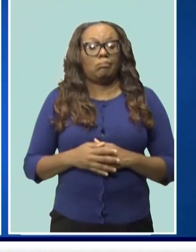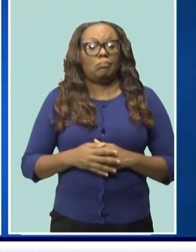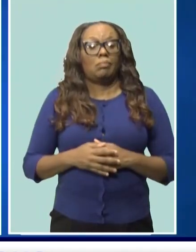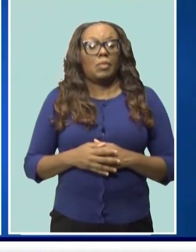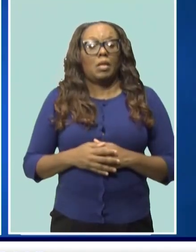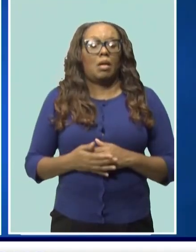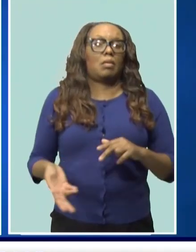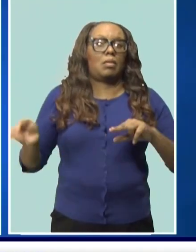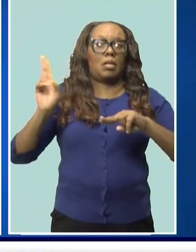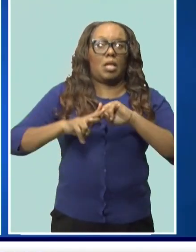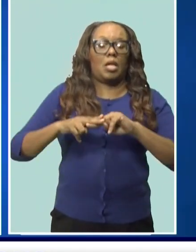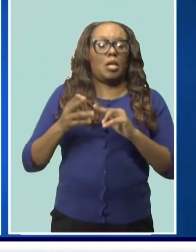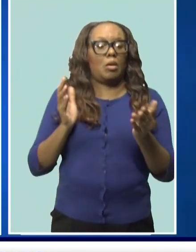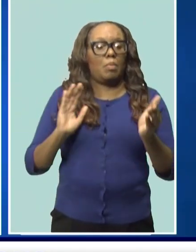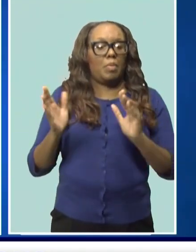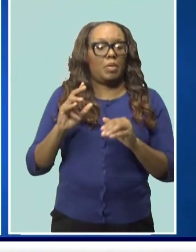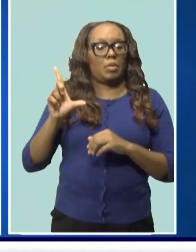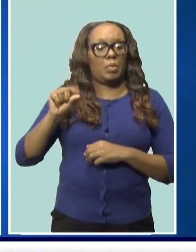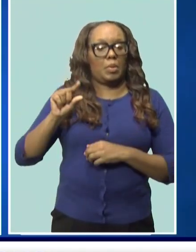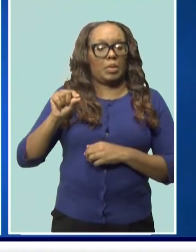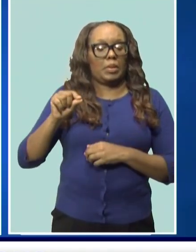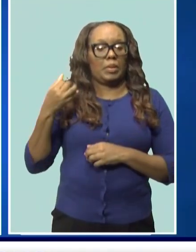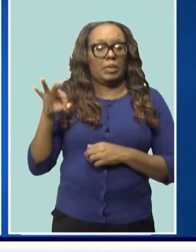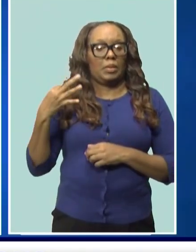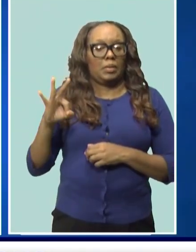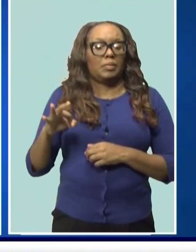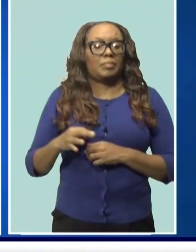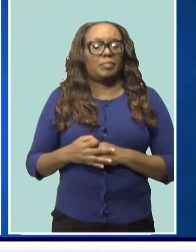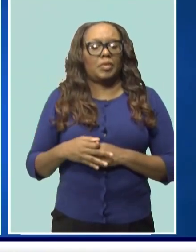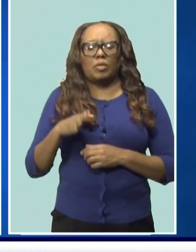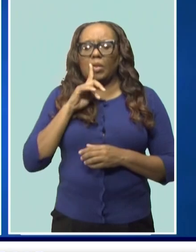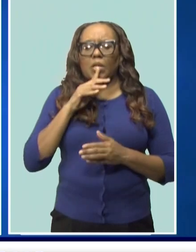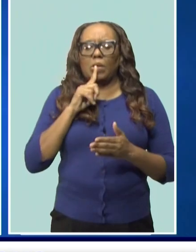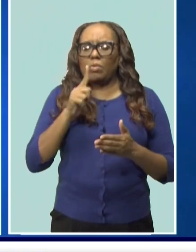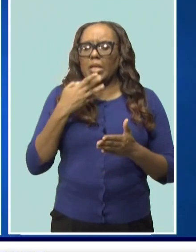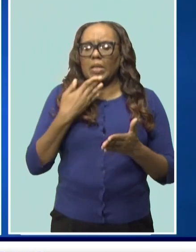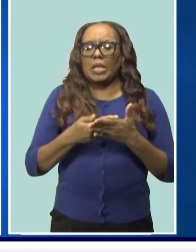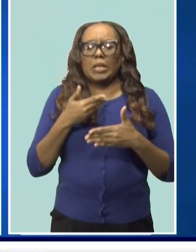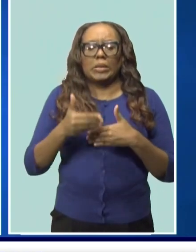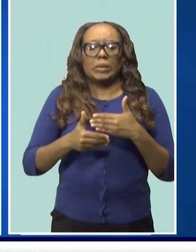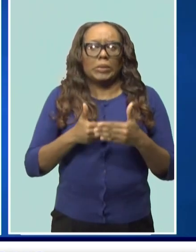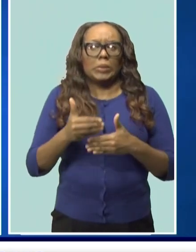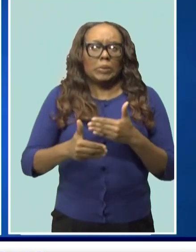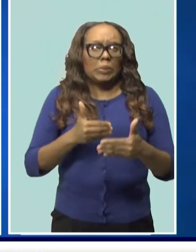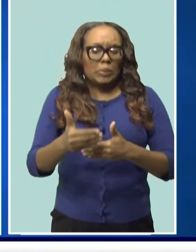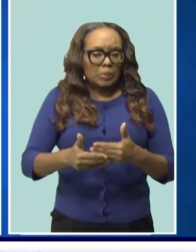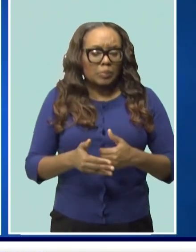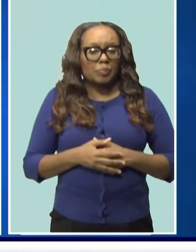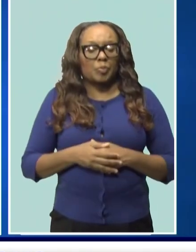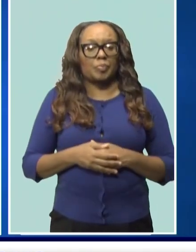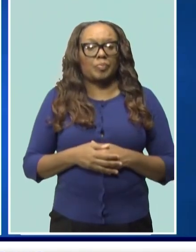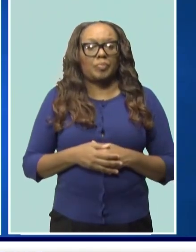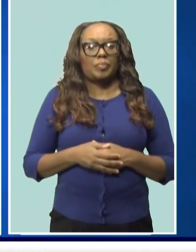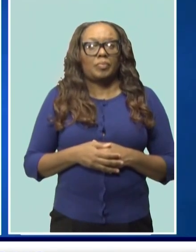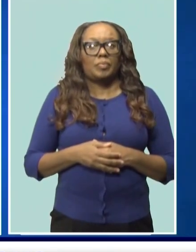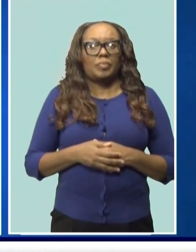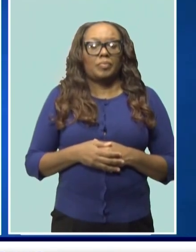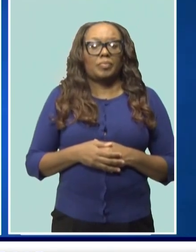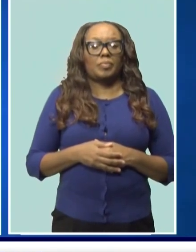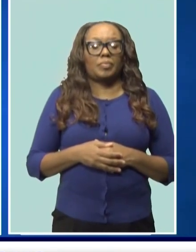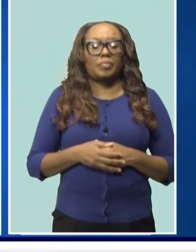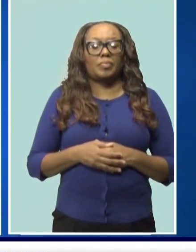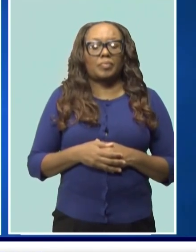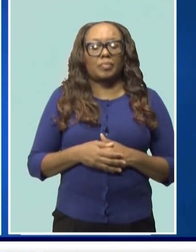2019. So, making good strides, doing big things. Thank you, Minister and team. Europe is slightly down, but